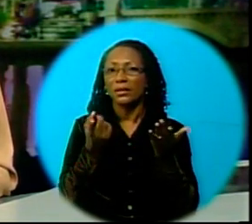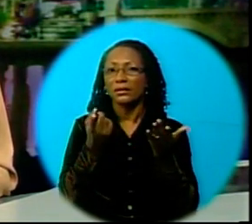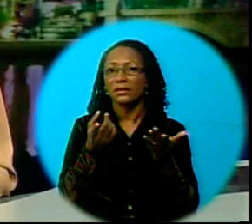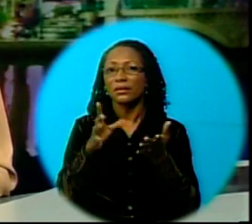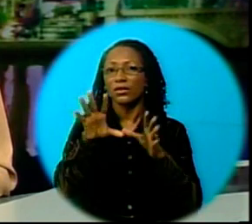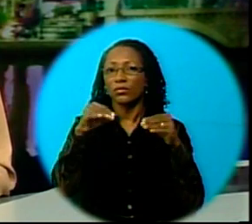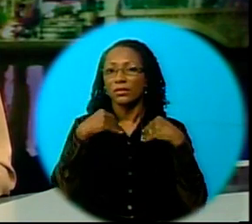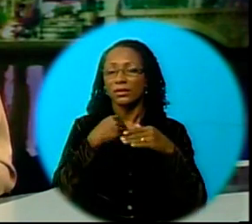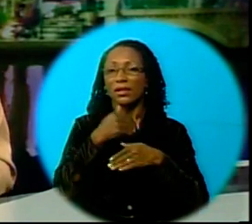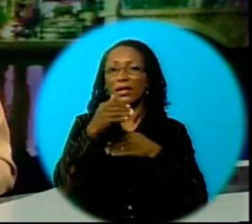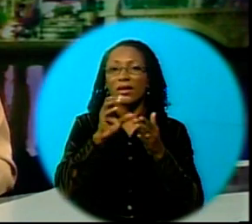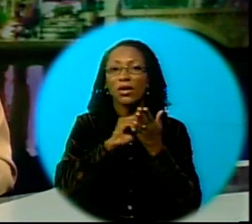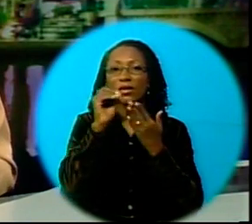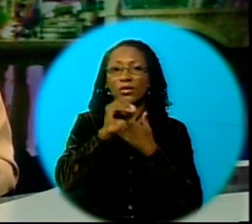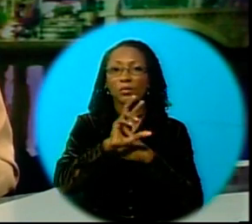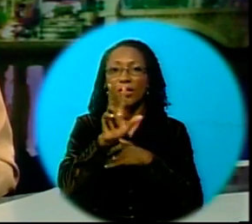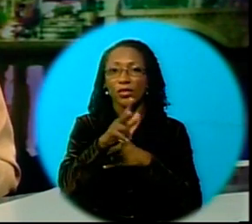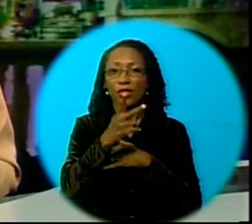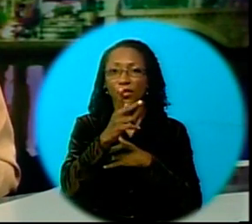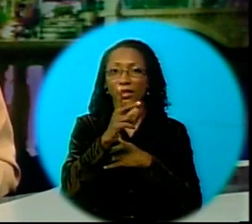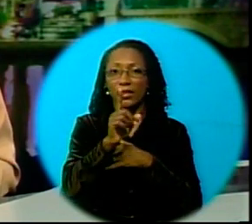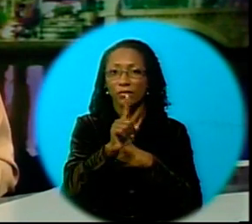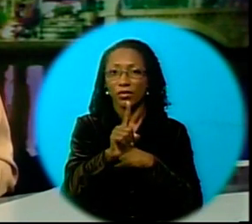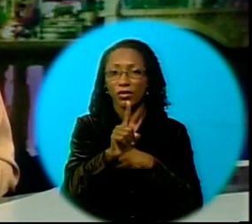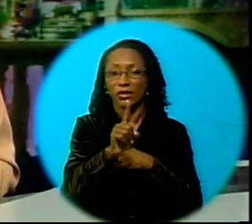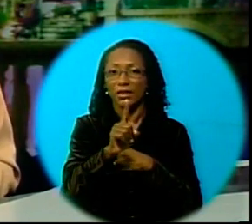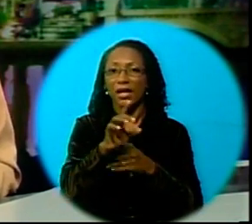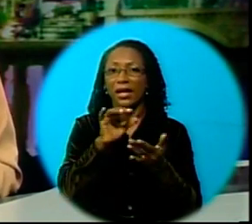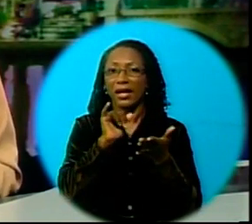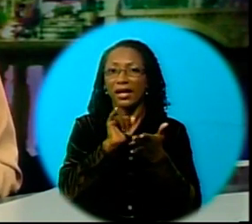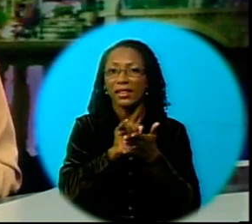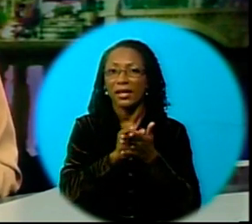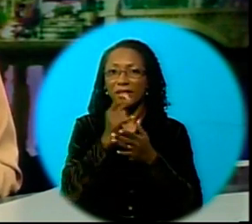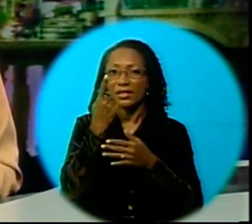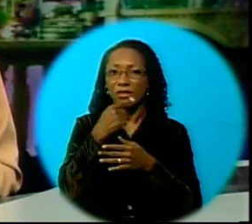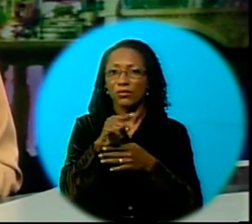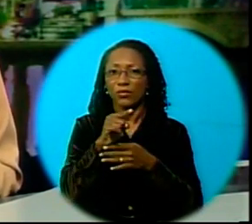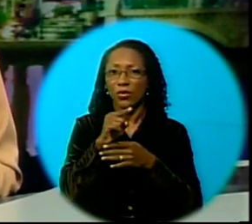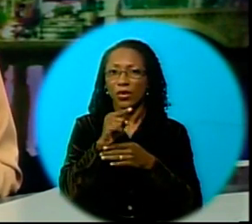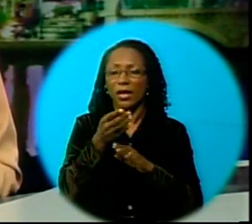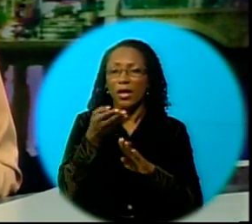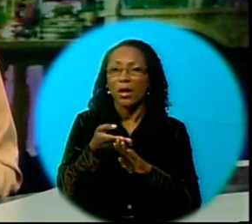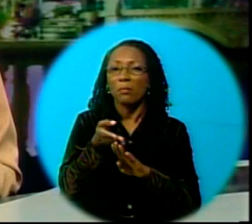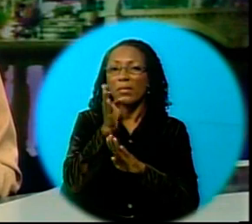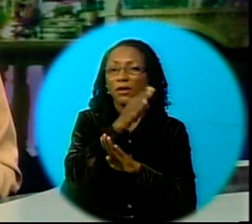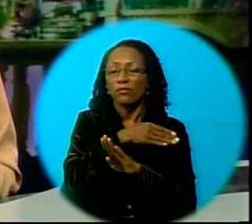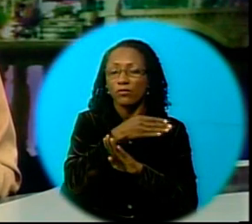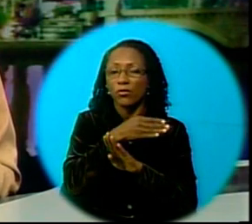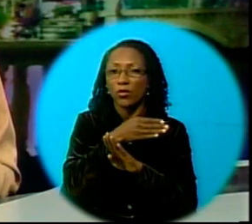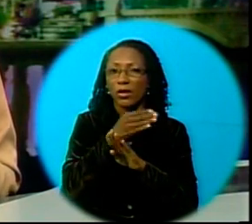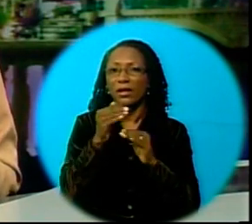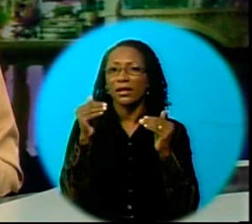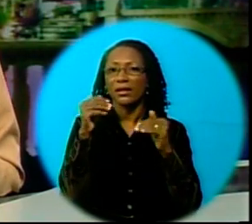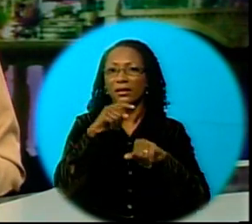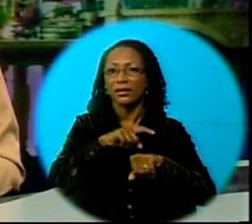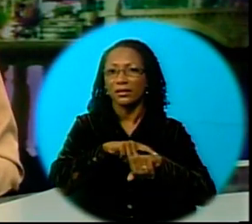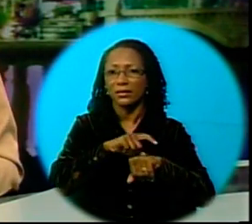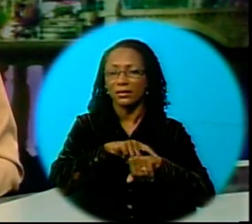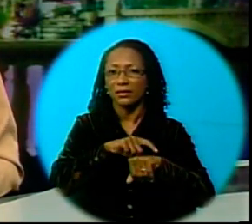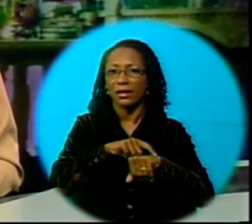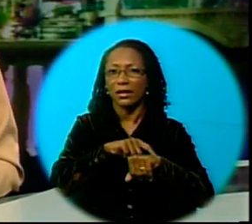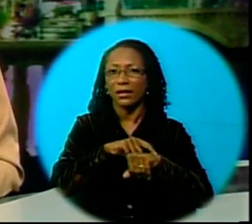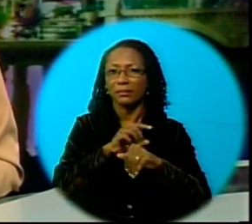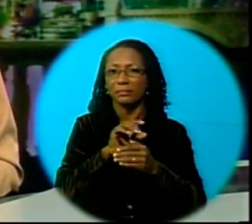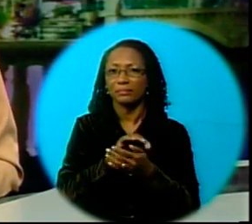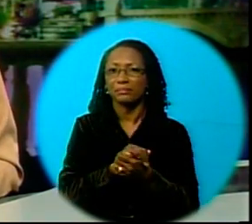officials explain that the interest only applies to filings that are made before the deadline date. Well, 3